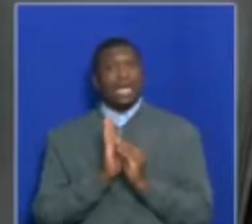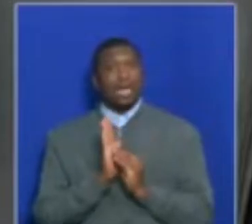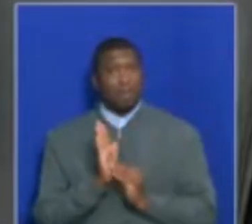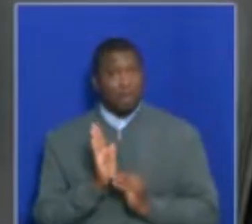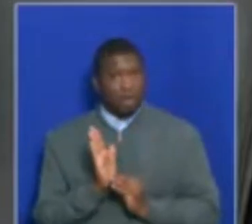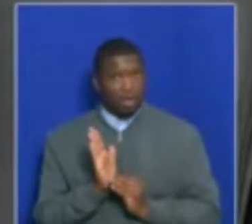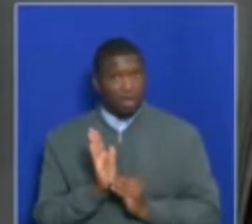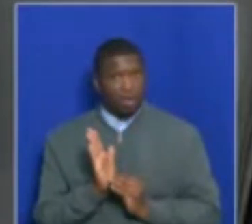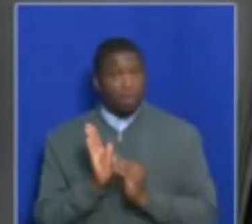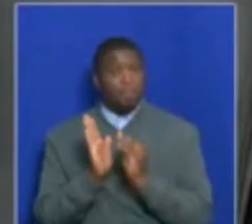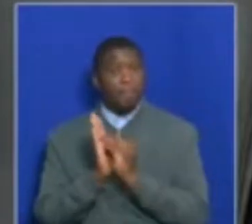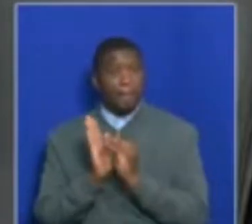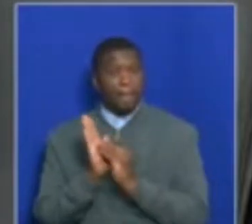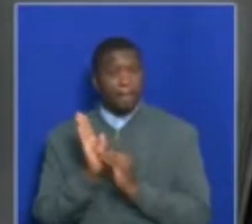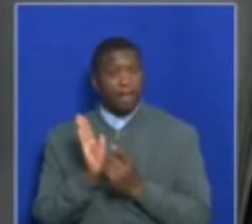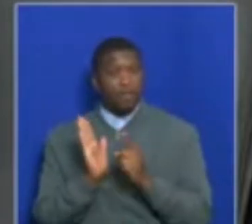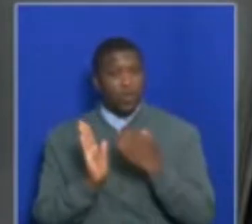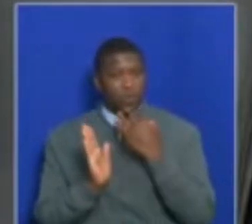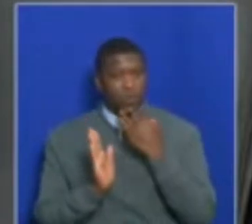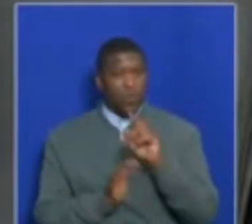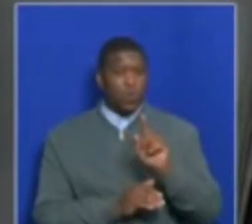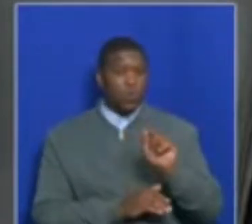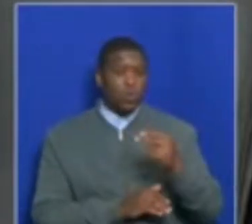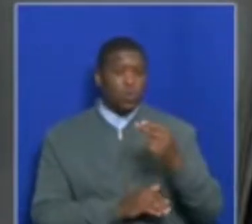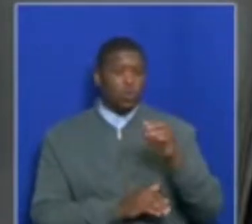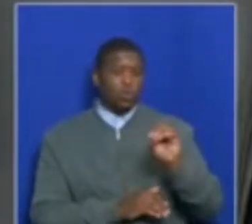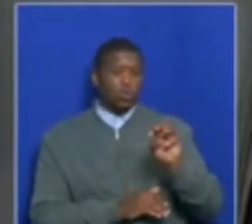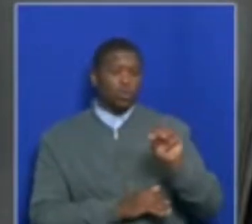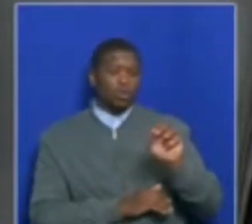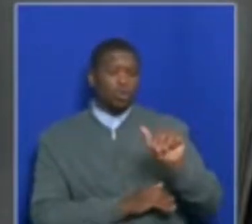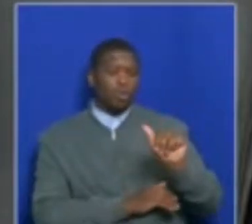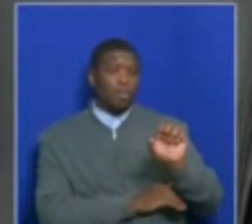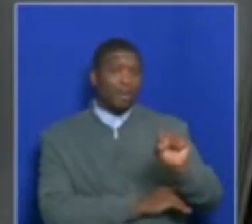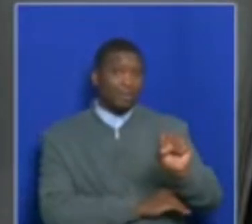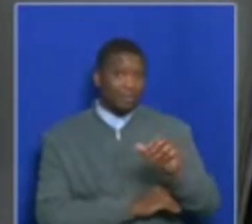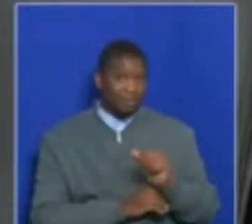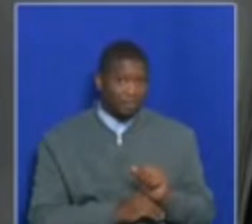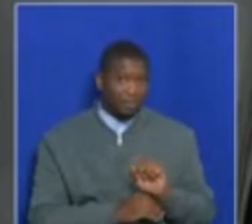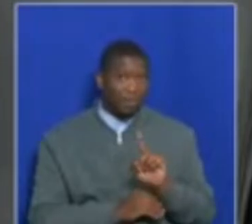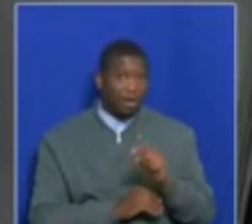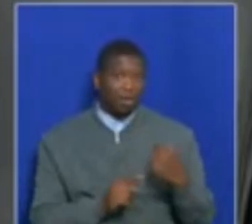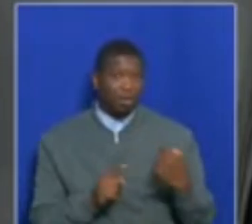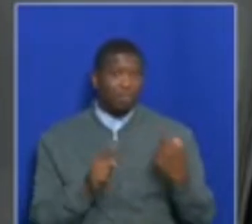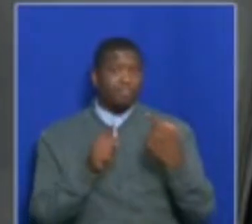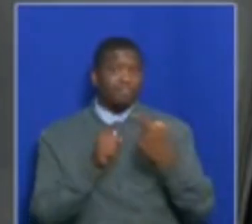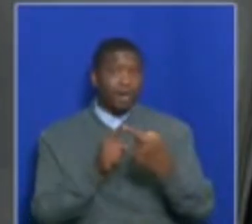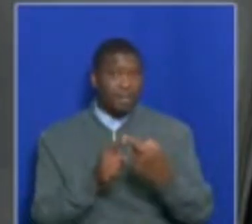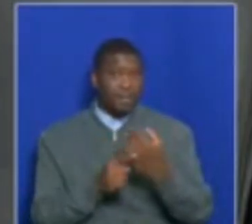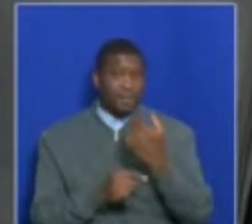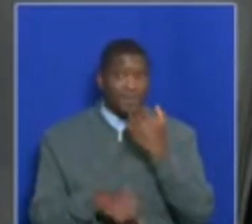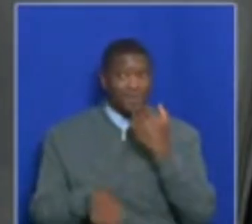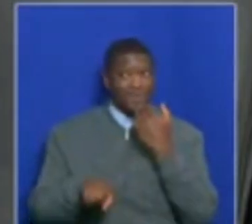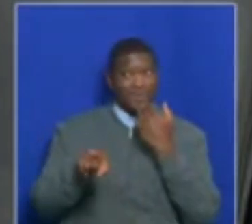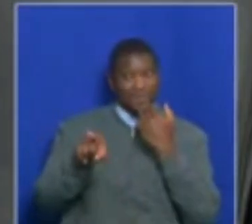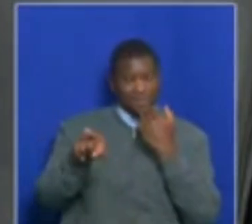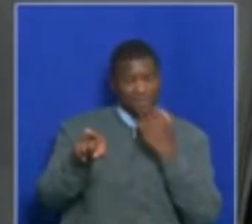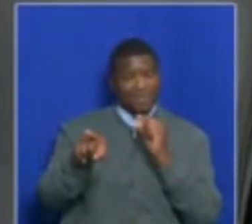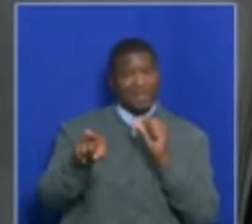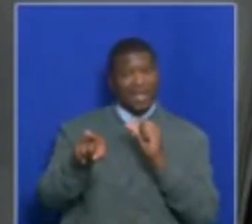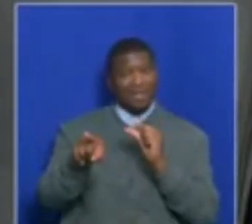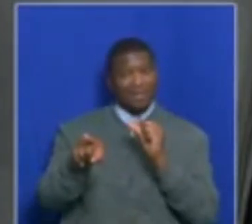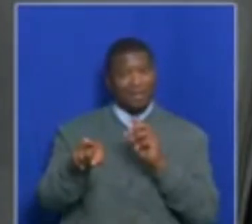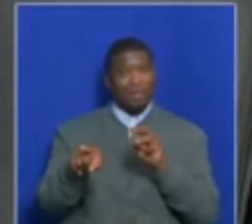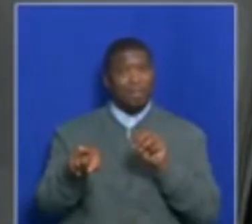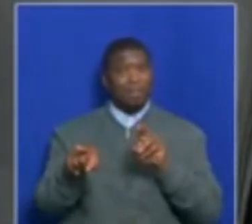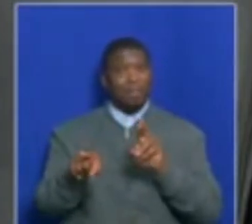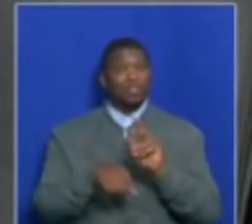of Mr. Thomas. But to the knowledge of Captain Govender, Mr. Thomas had been